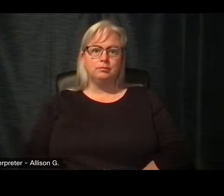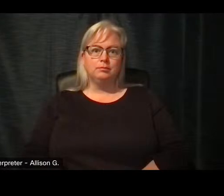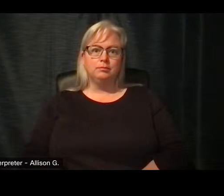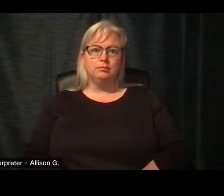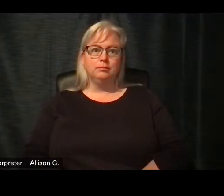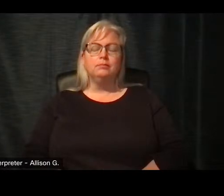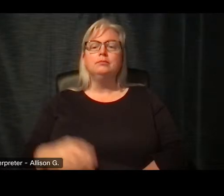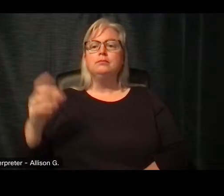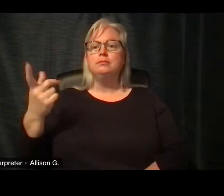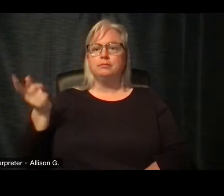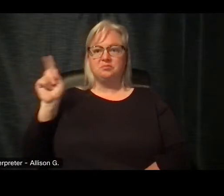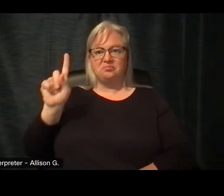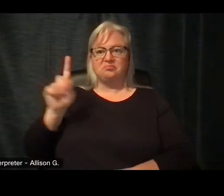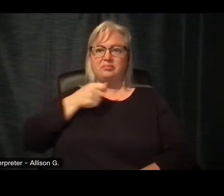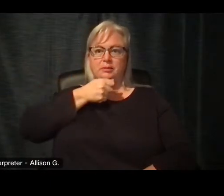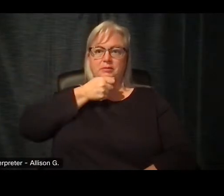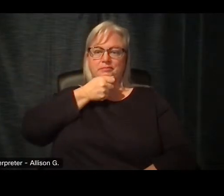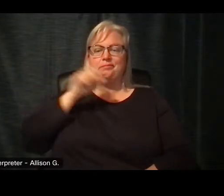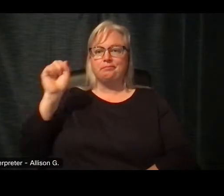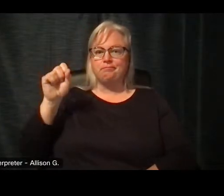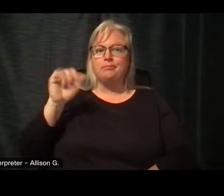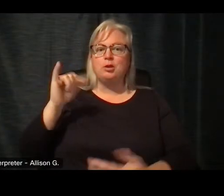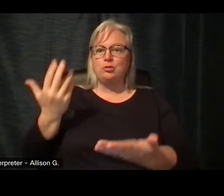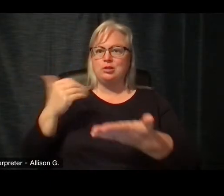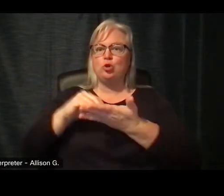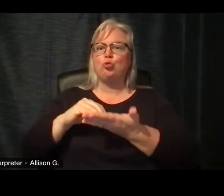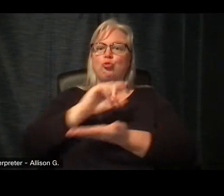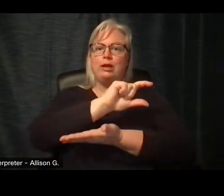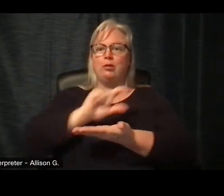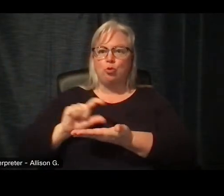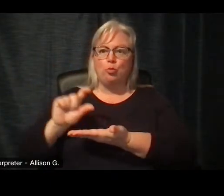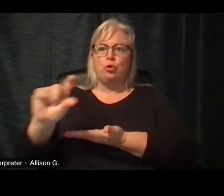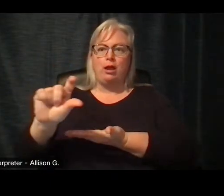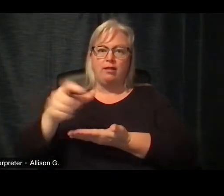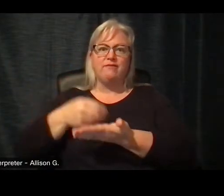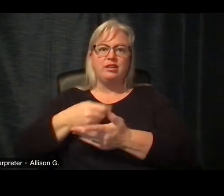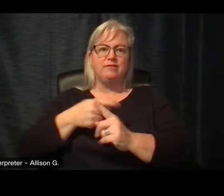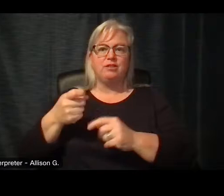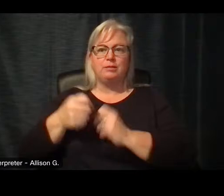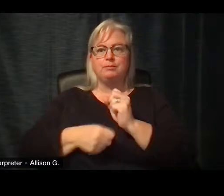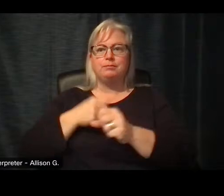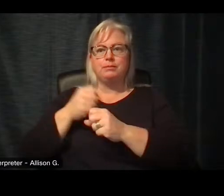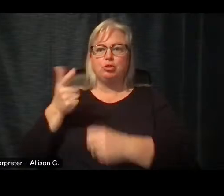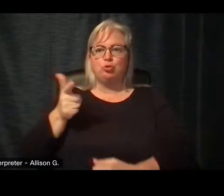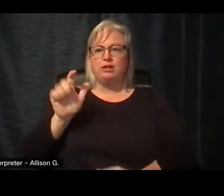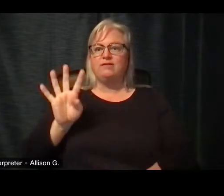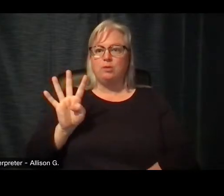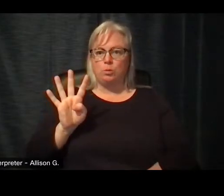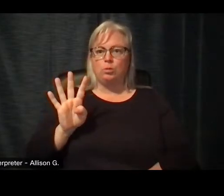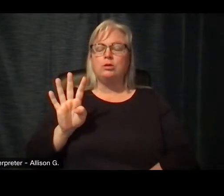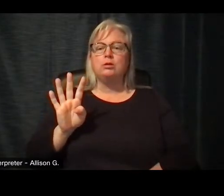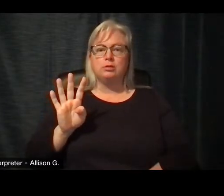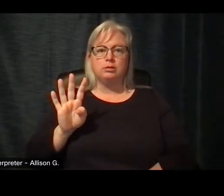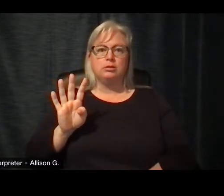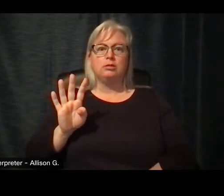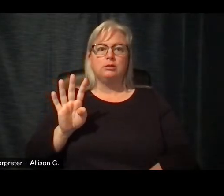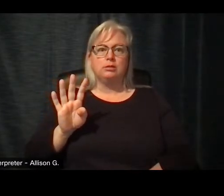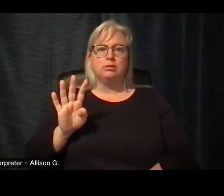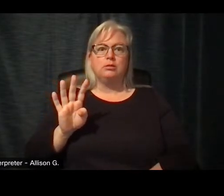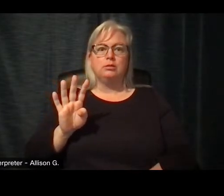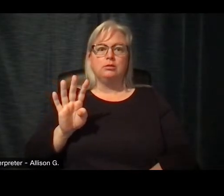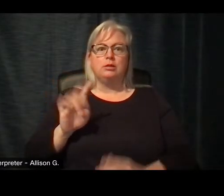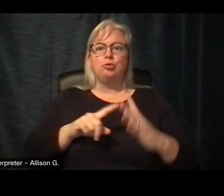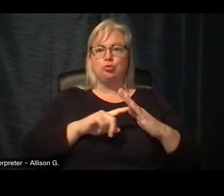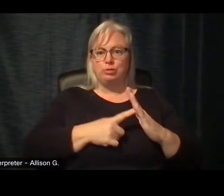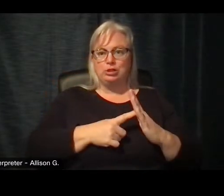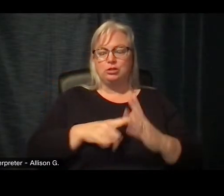So yes, those are reappropriated funds from '24. And we originally